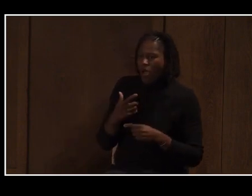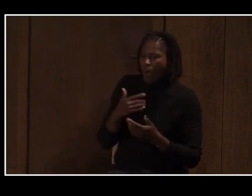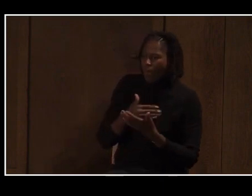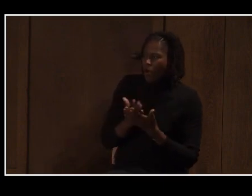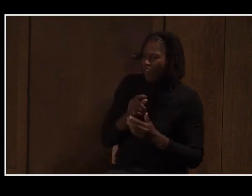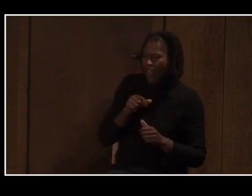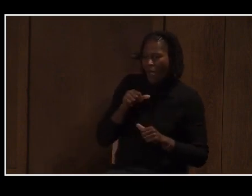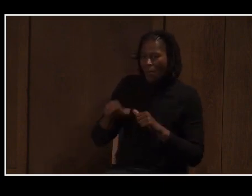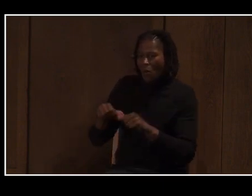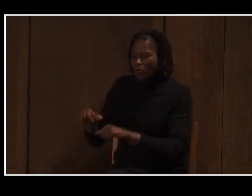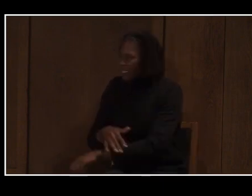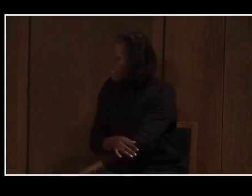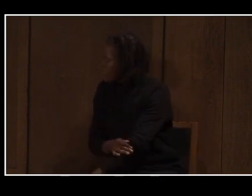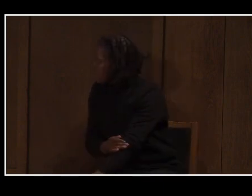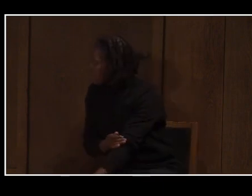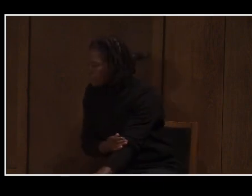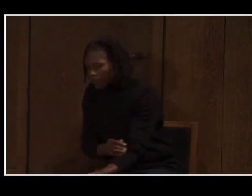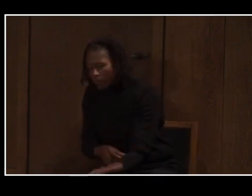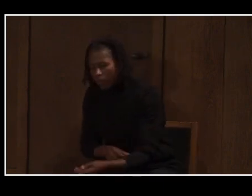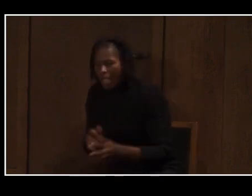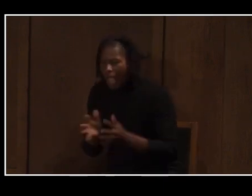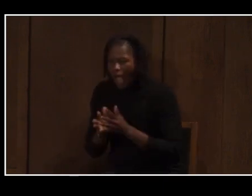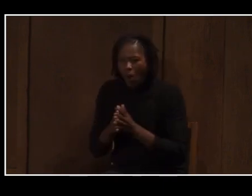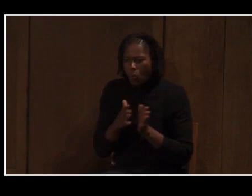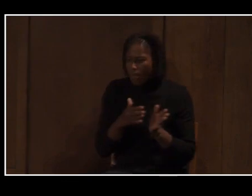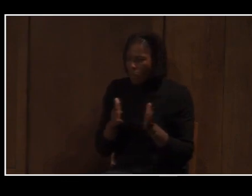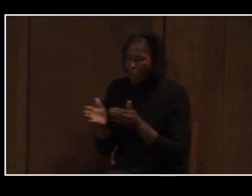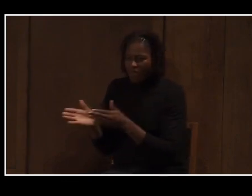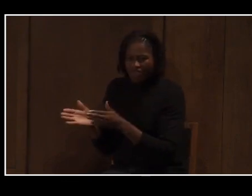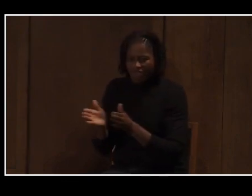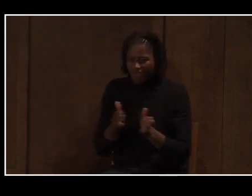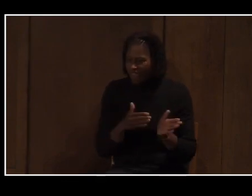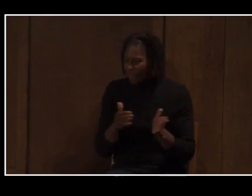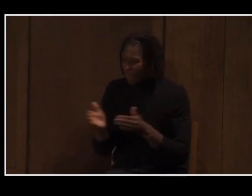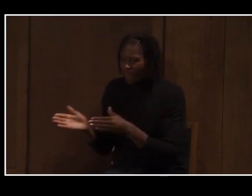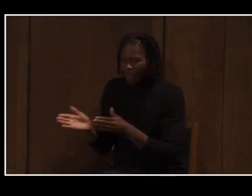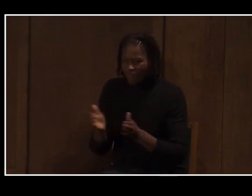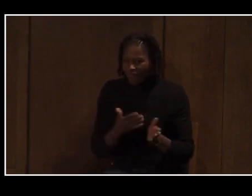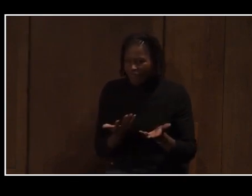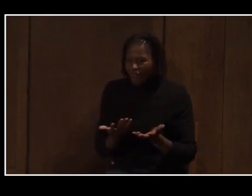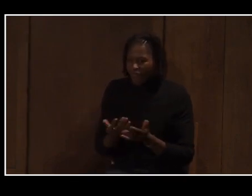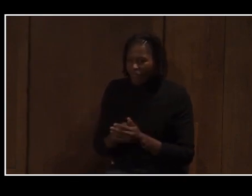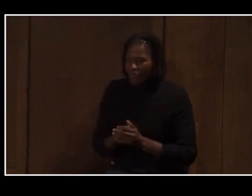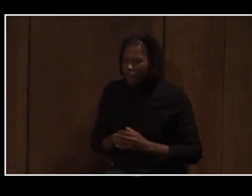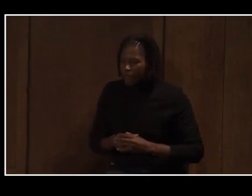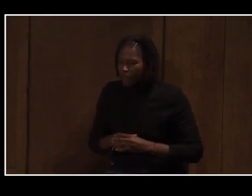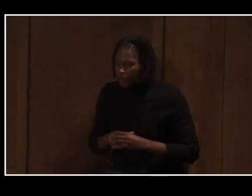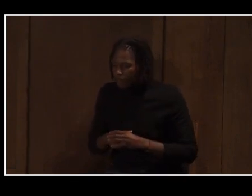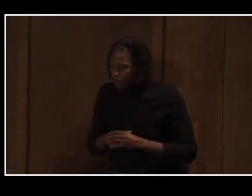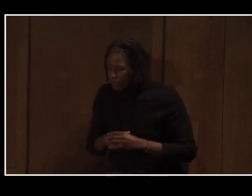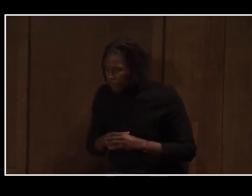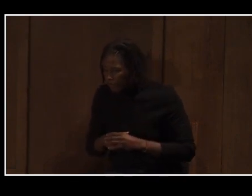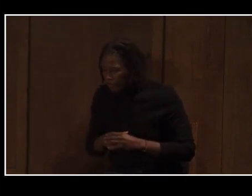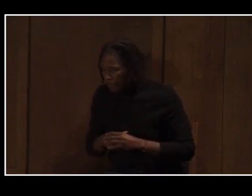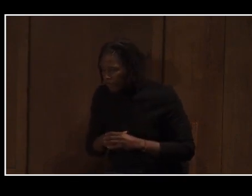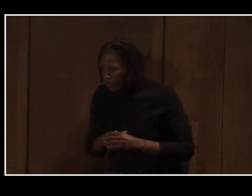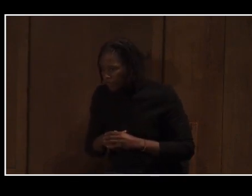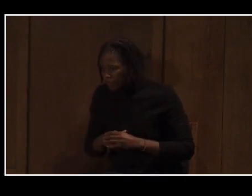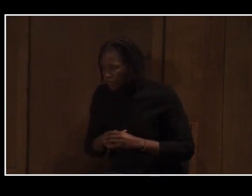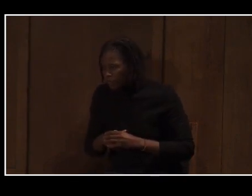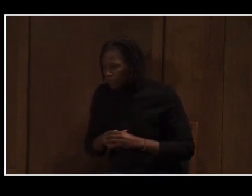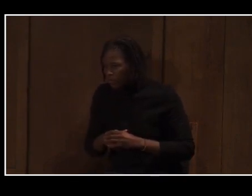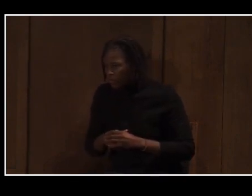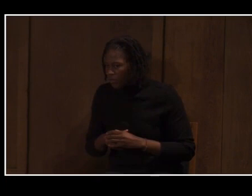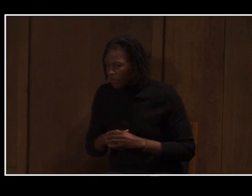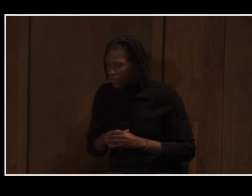later on today, about how we move, how we shift back and forth between the artist and the bureaucrat. Mm-hmm. And I know that's something